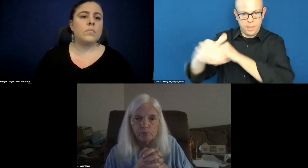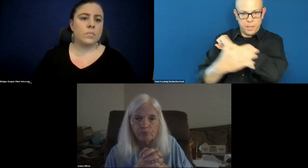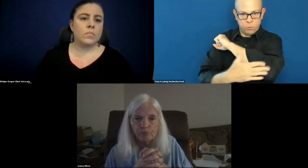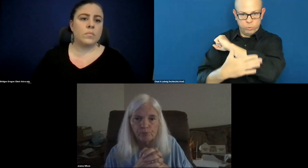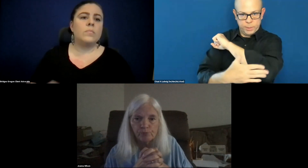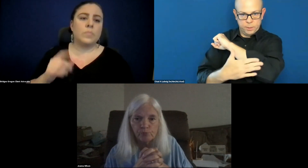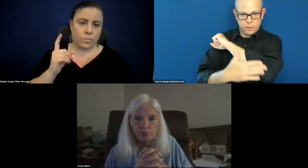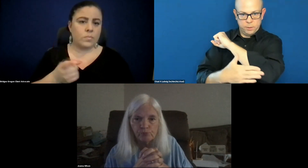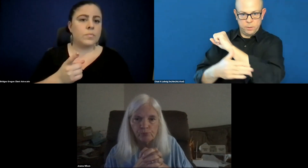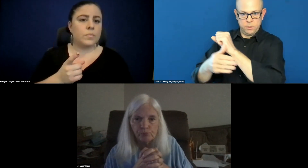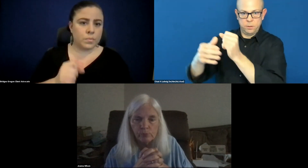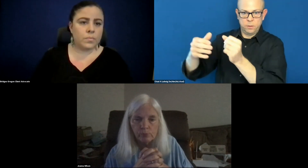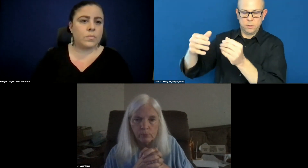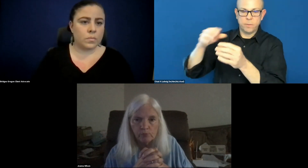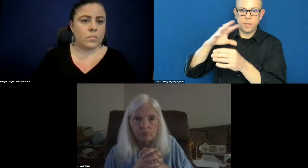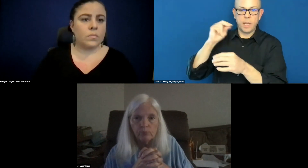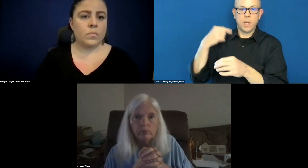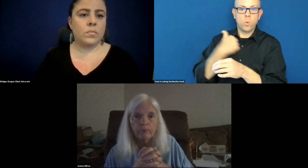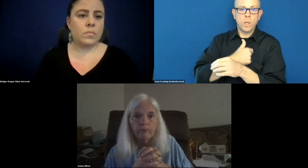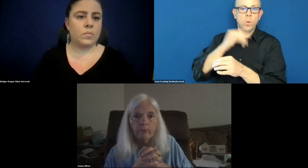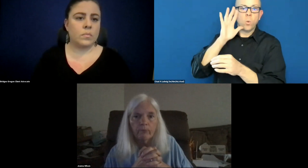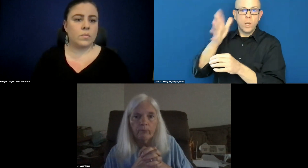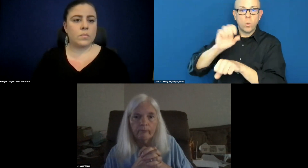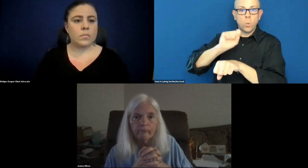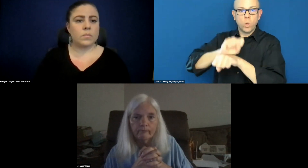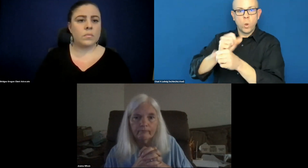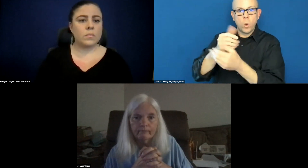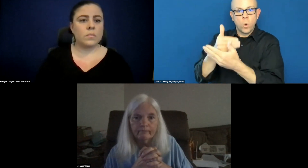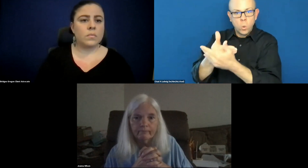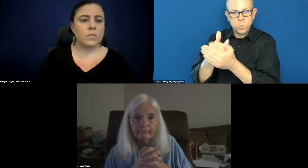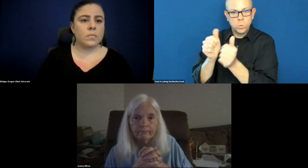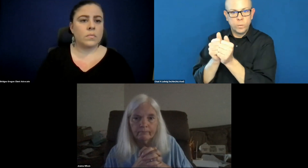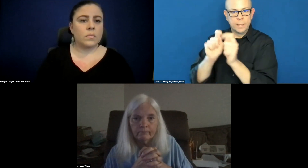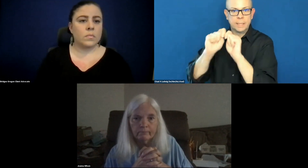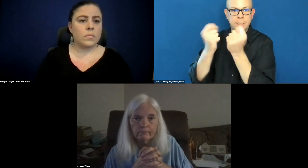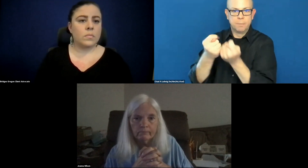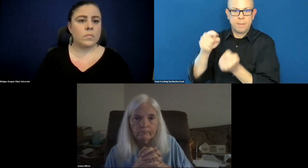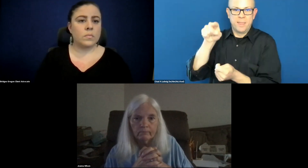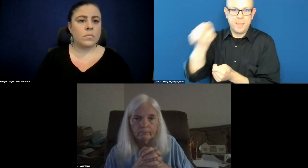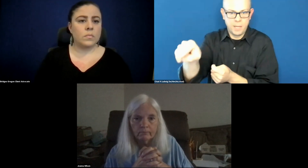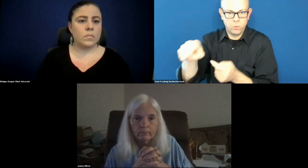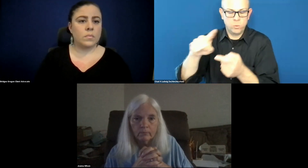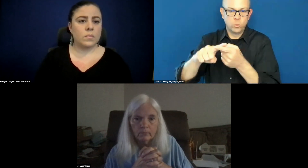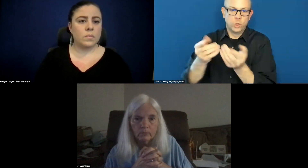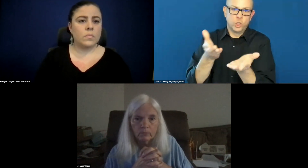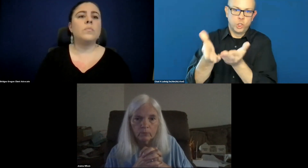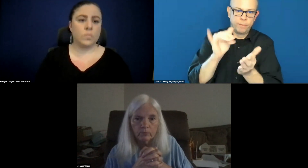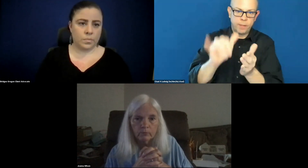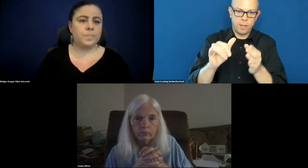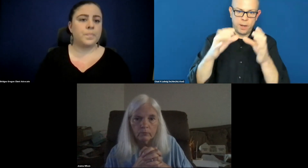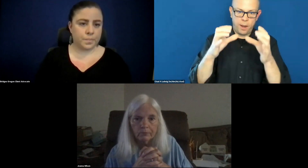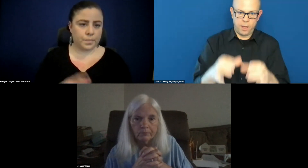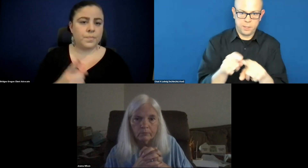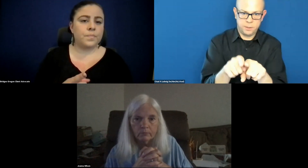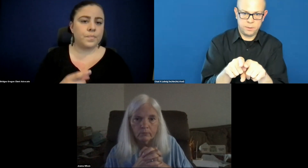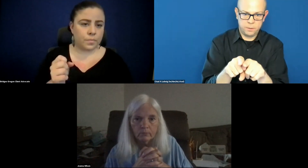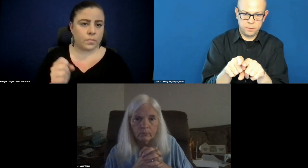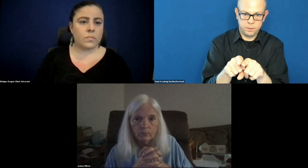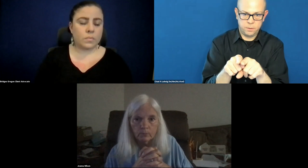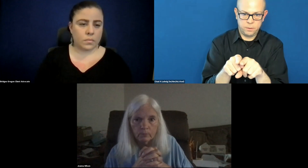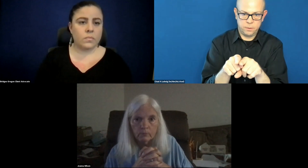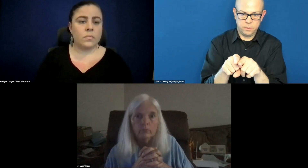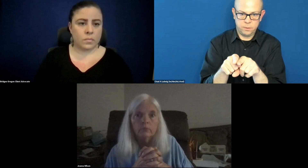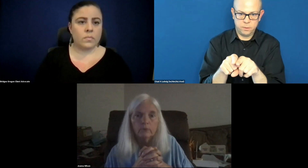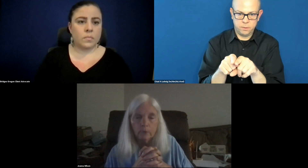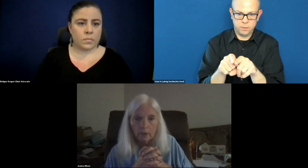already available in that Southern Oregon County, for example. We would work closely with them as a team to try to serve